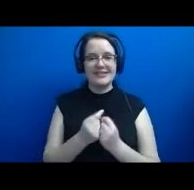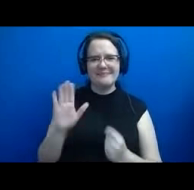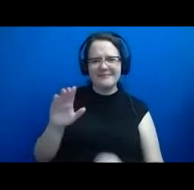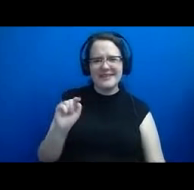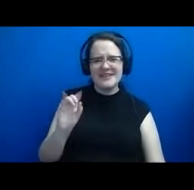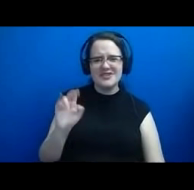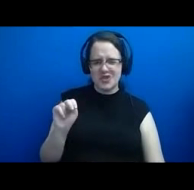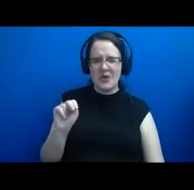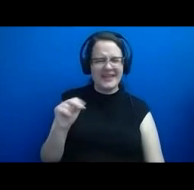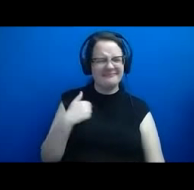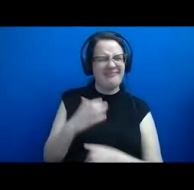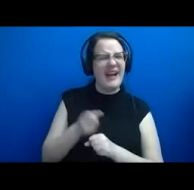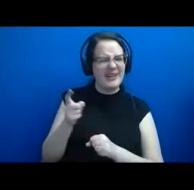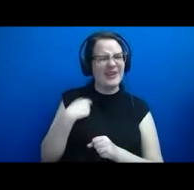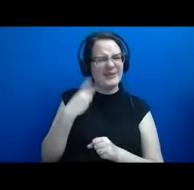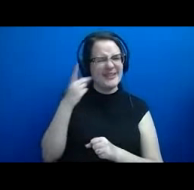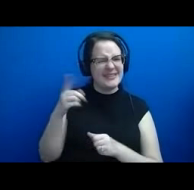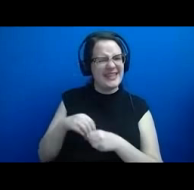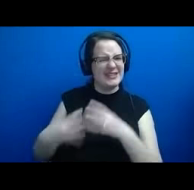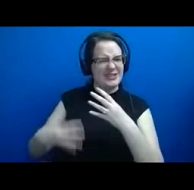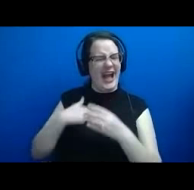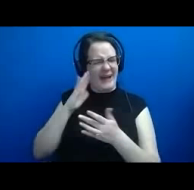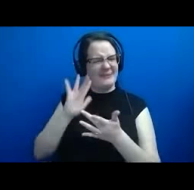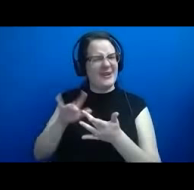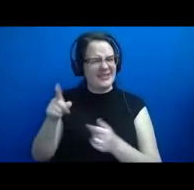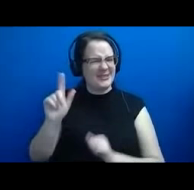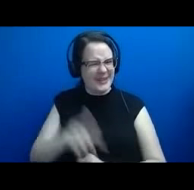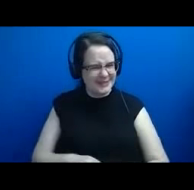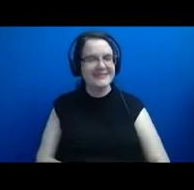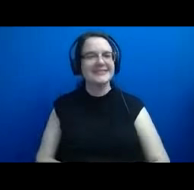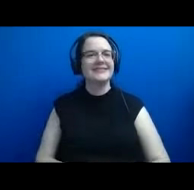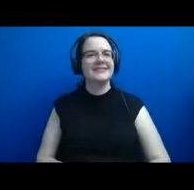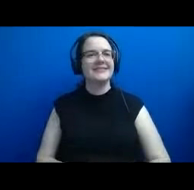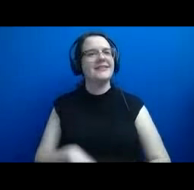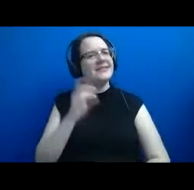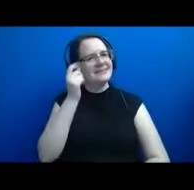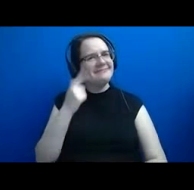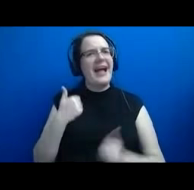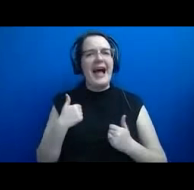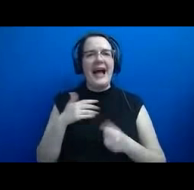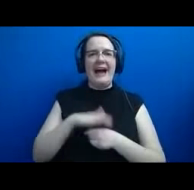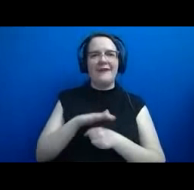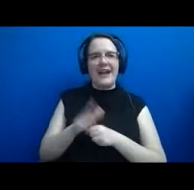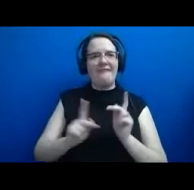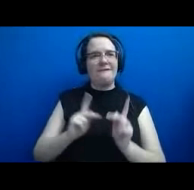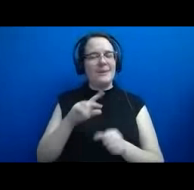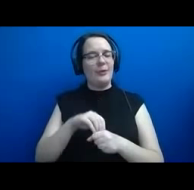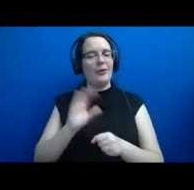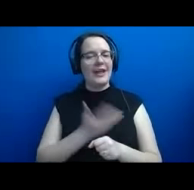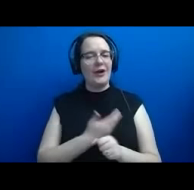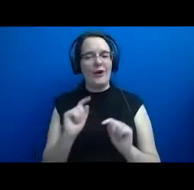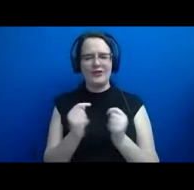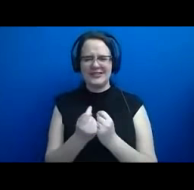see you in the chat. I'll reach out to you separately. but there is enough people on our team where we really can accommodate a lot